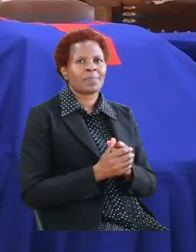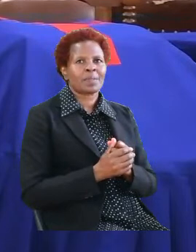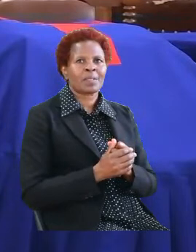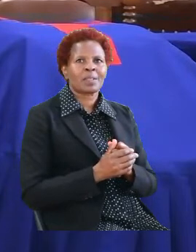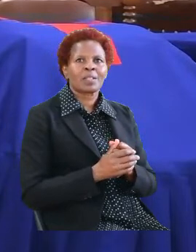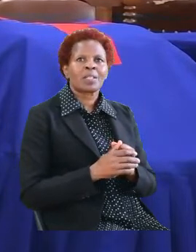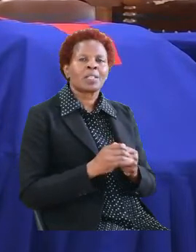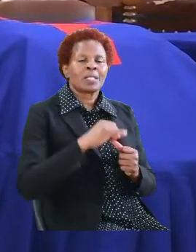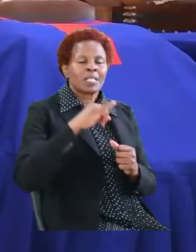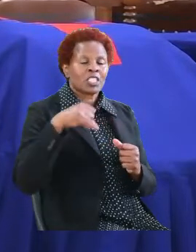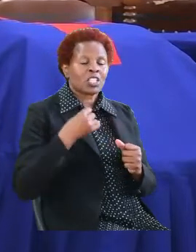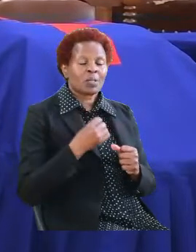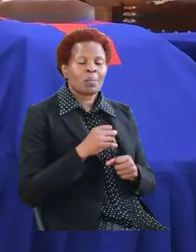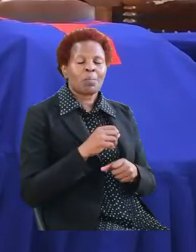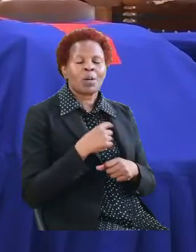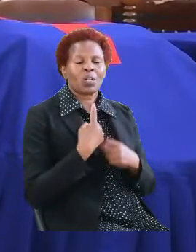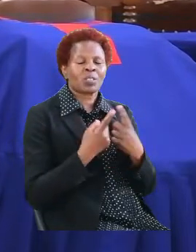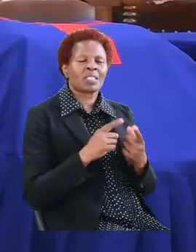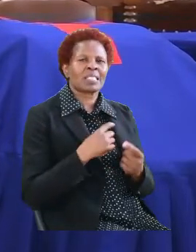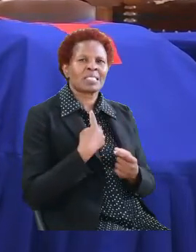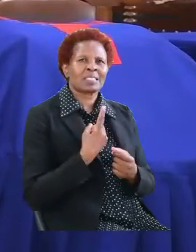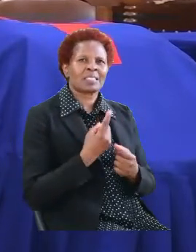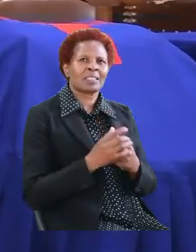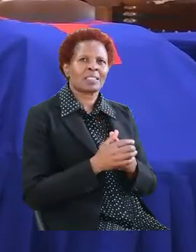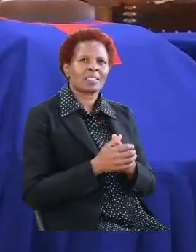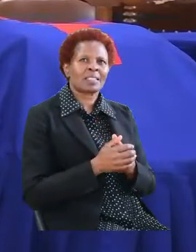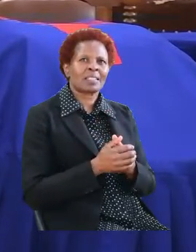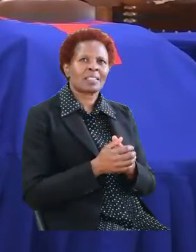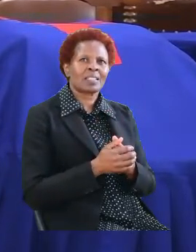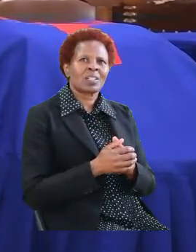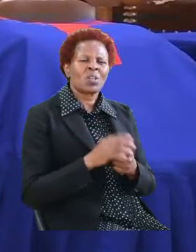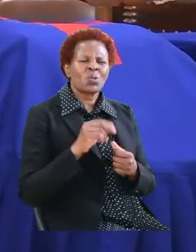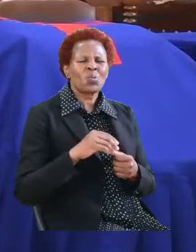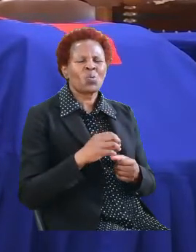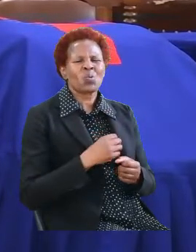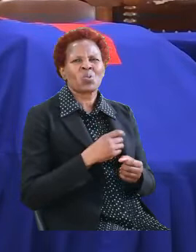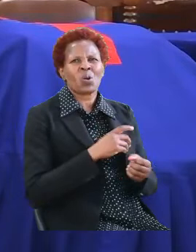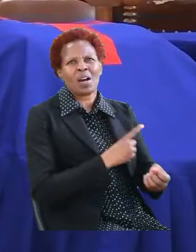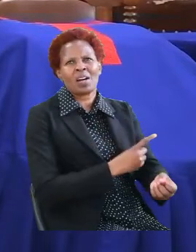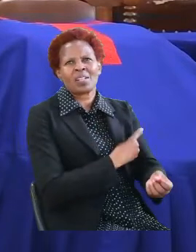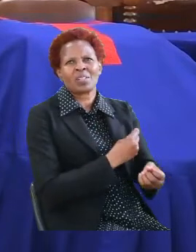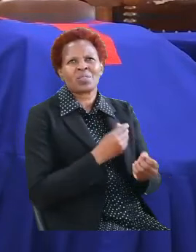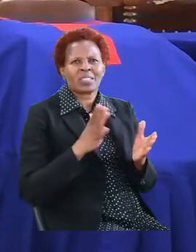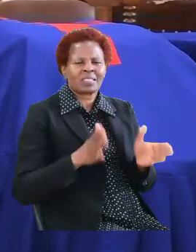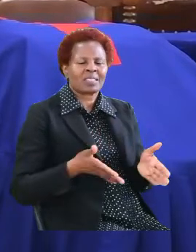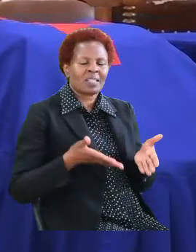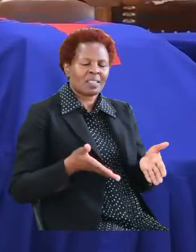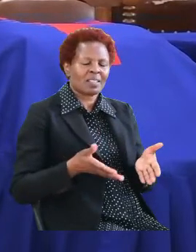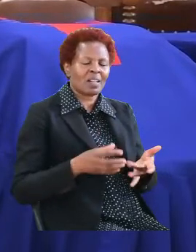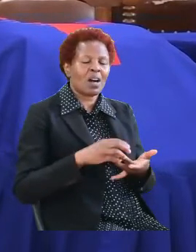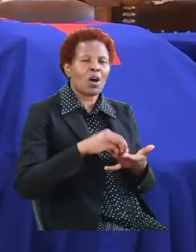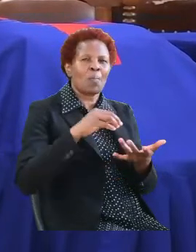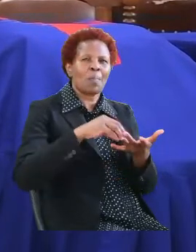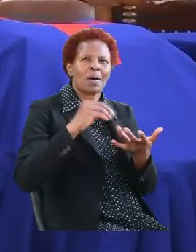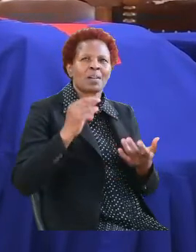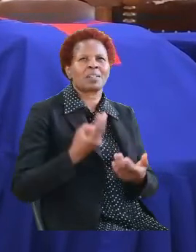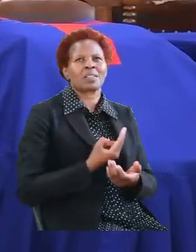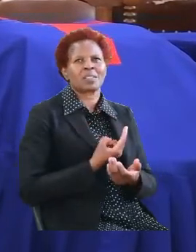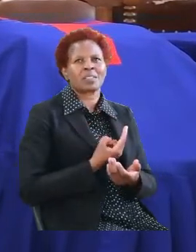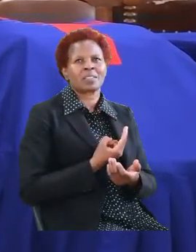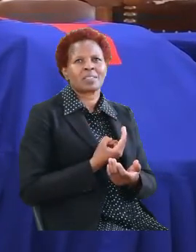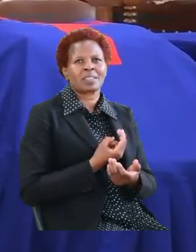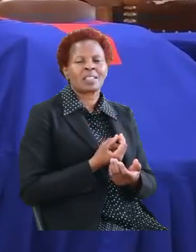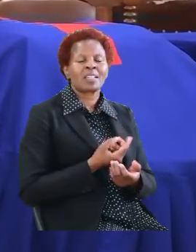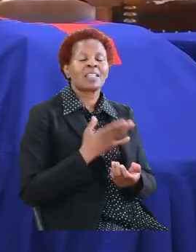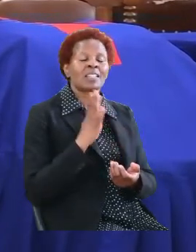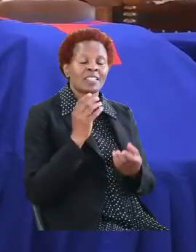Jeremiah spoke and asked, is there no physician amongst you? The physician